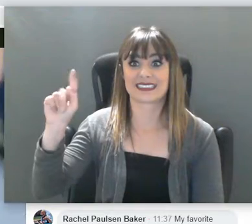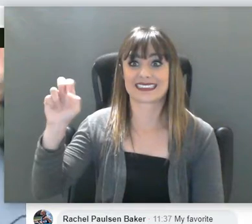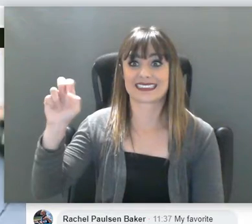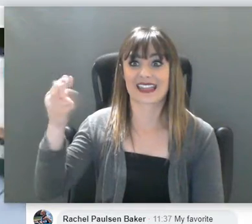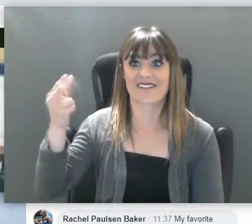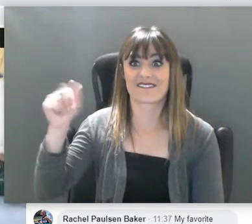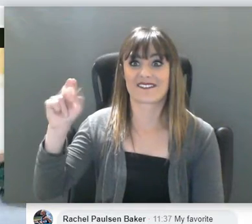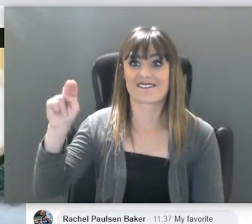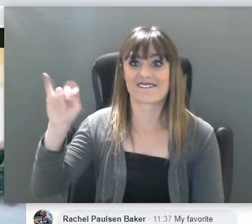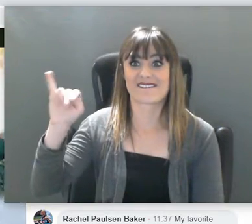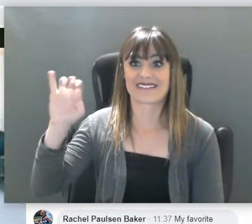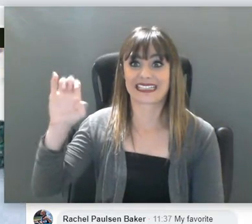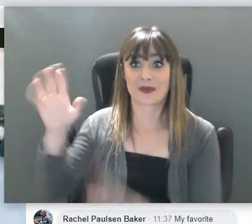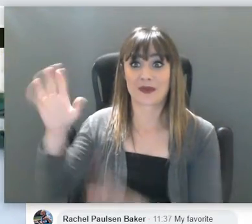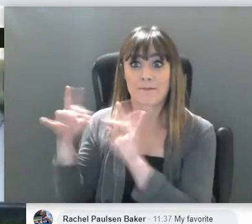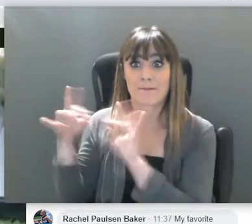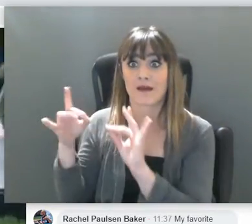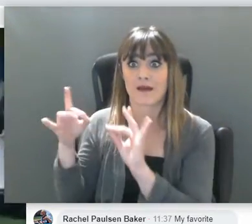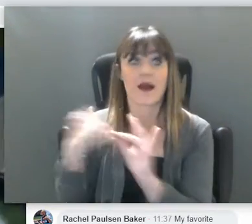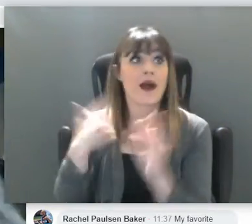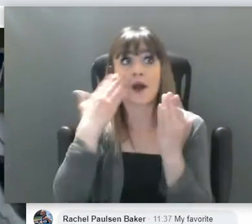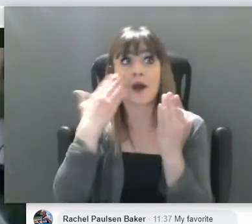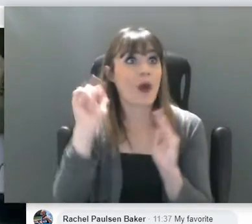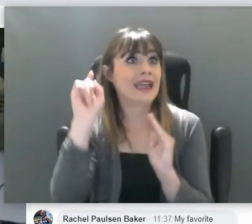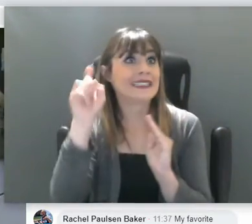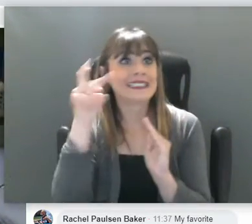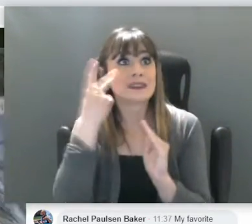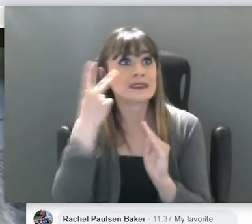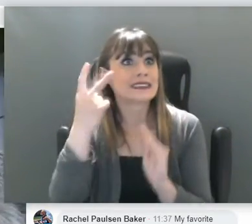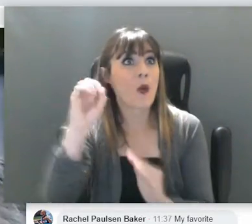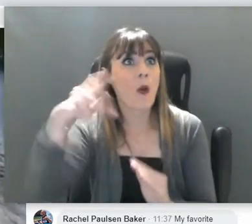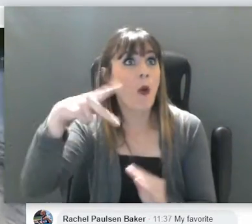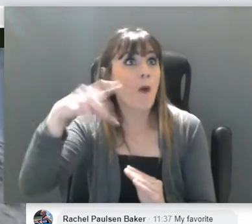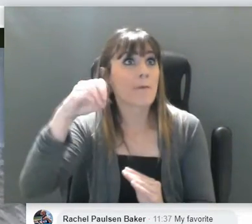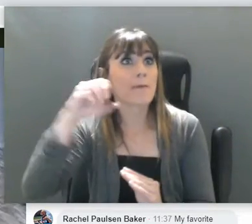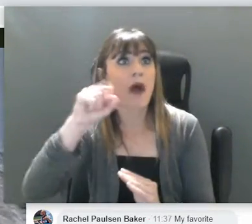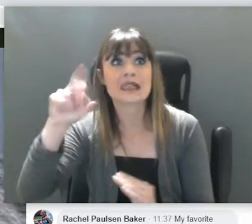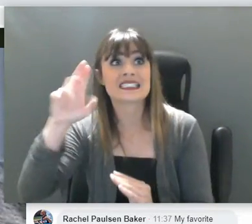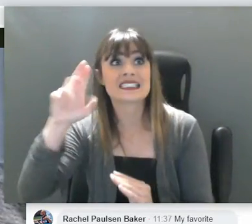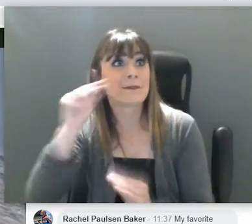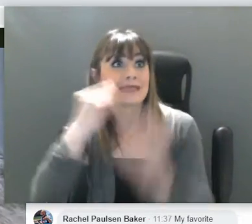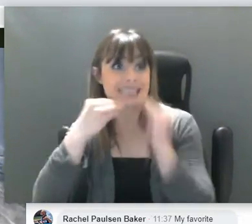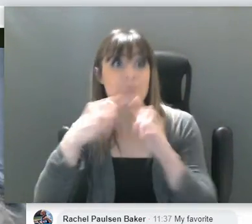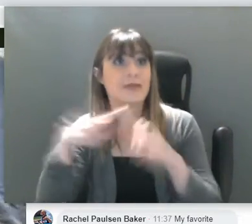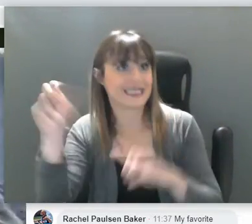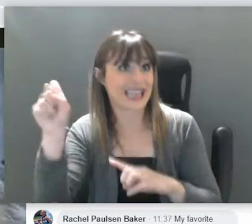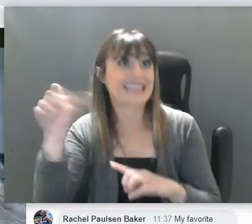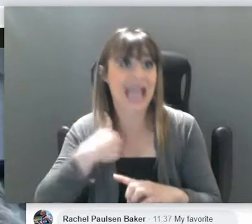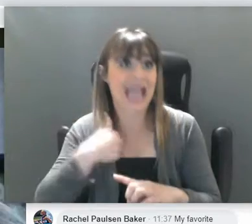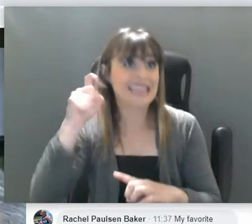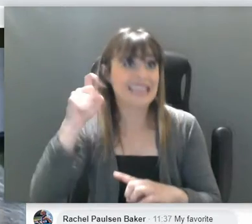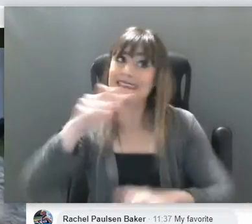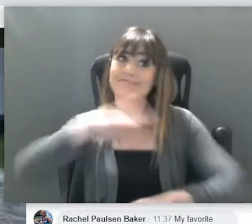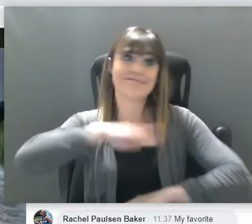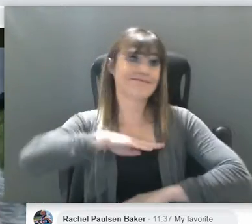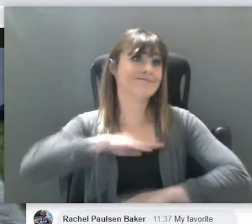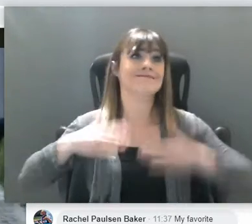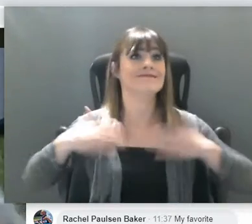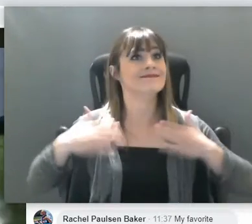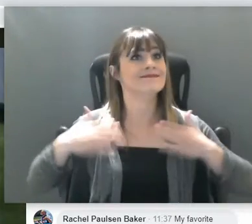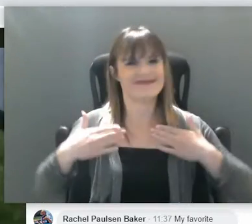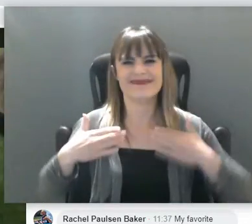totally did. Right? Oh, they gosh. They have these adorable... Watch out for Pablo. ...smacking mouths while they eat. Let's step this way and see if we can get her face